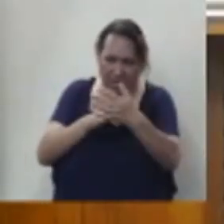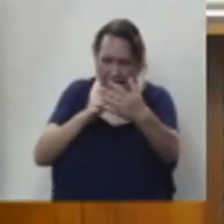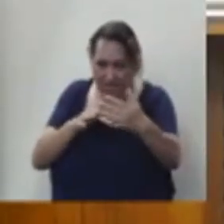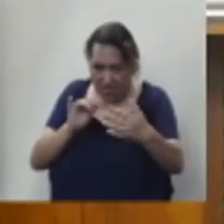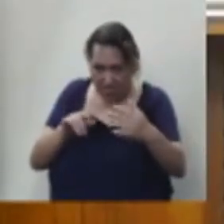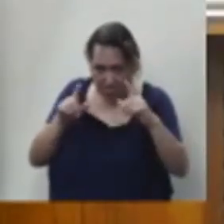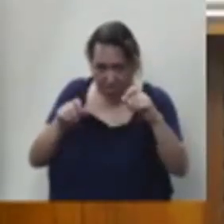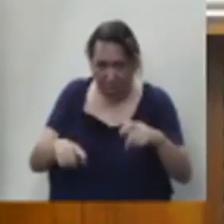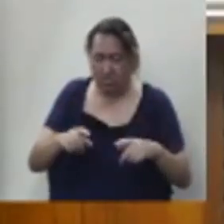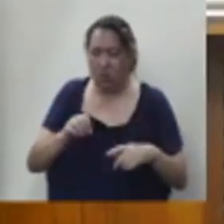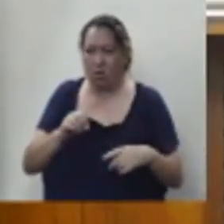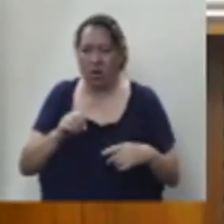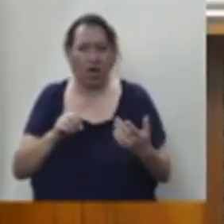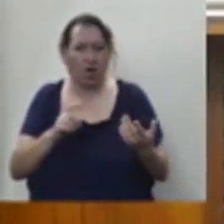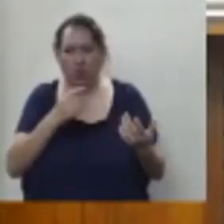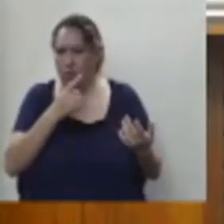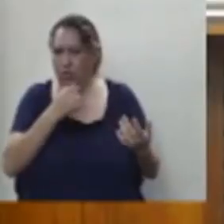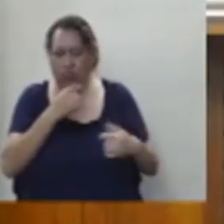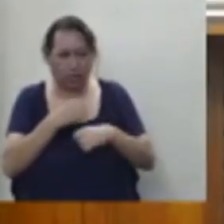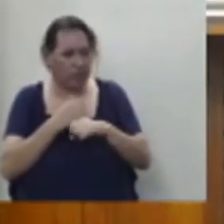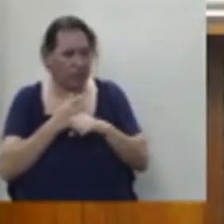you share more information on the study?